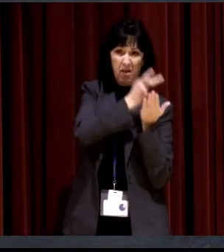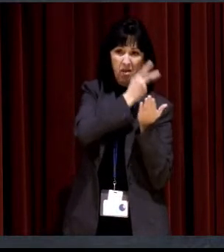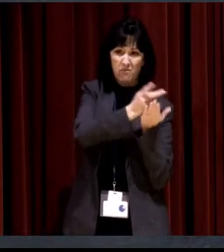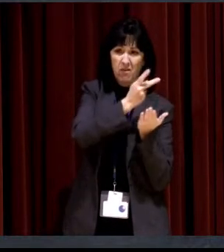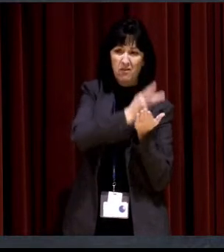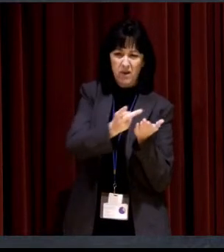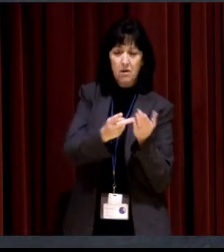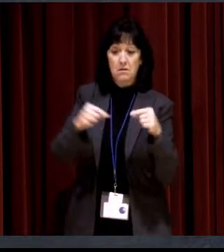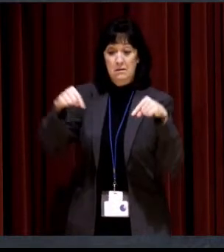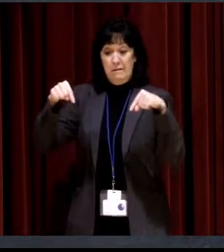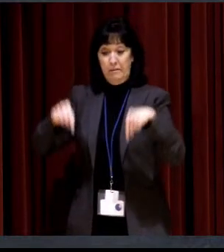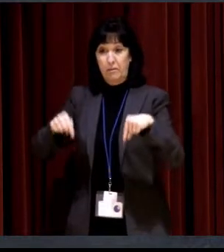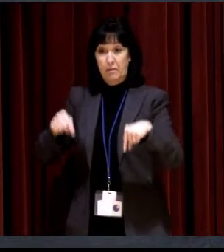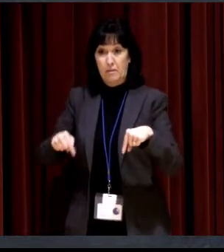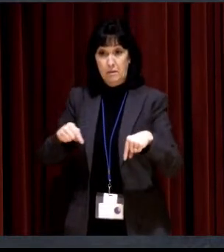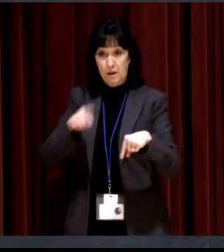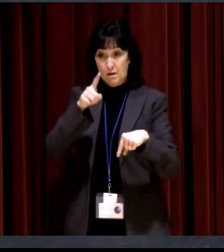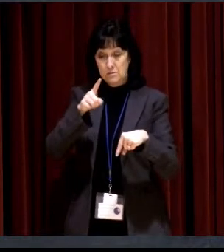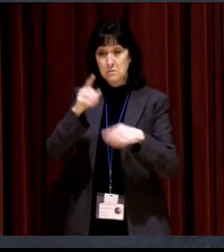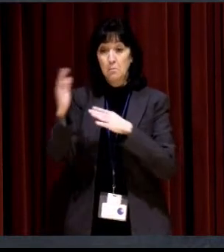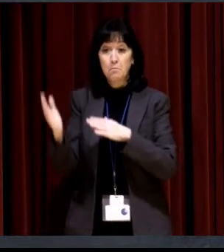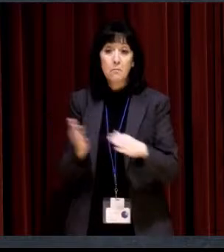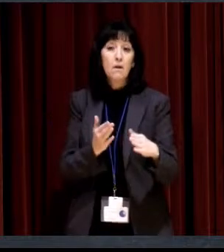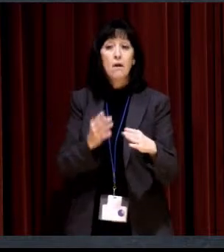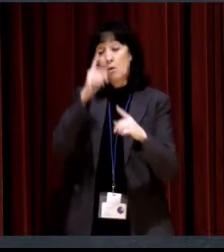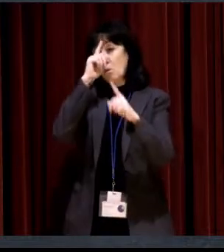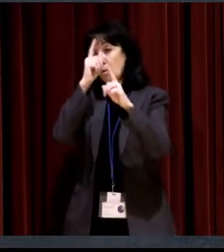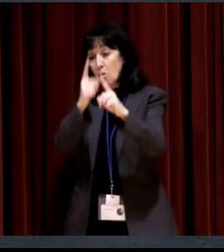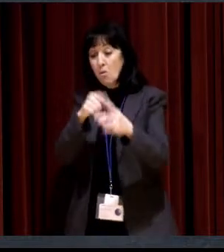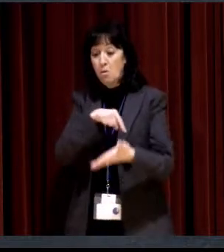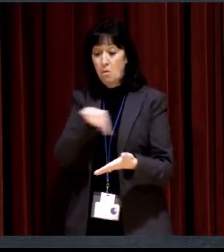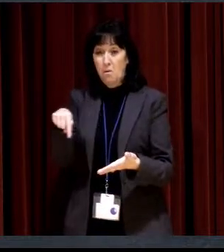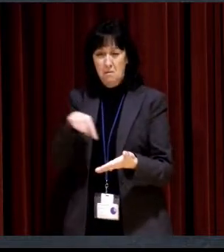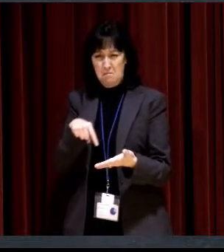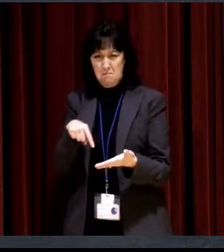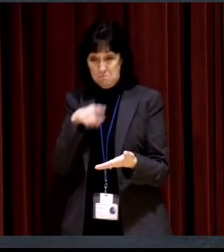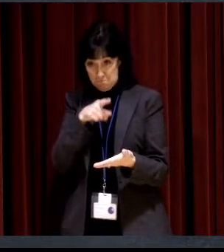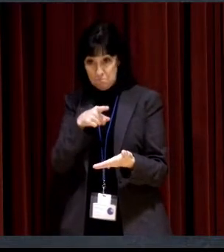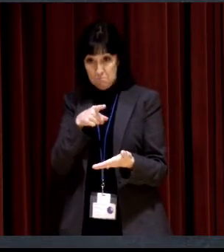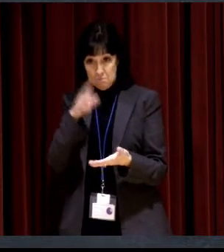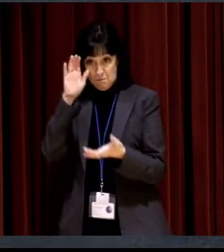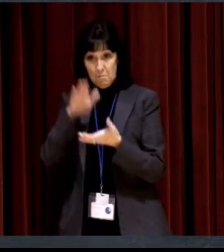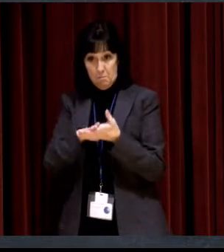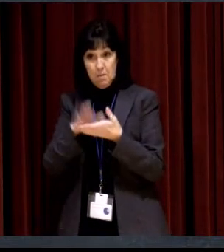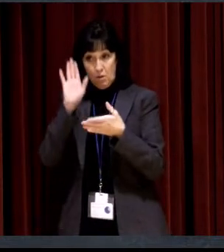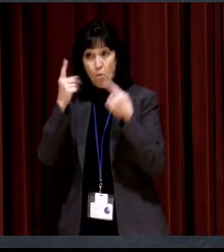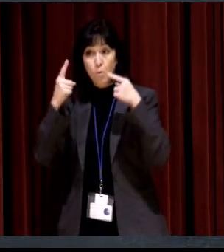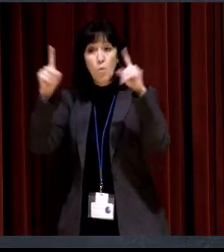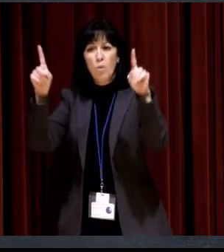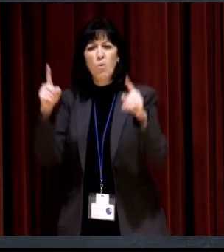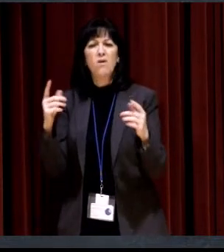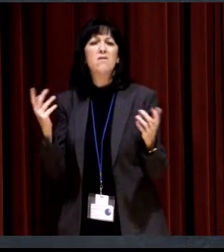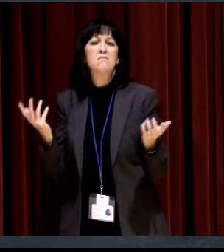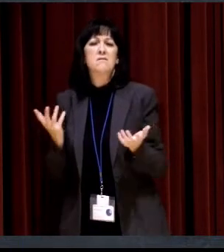Well, first of all, I'd say I approach this, we used to have a slide that showed the